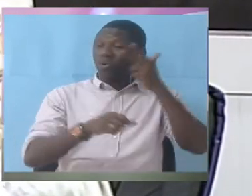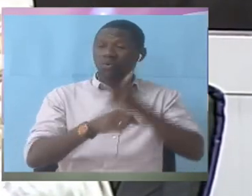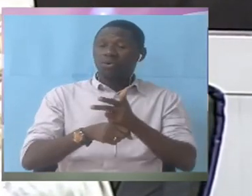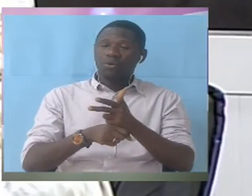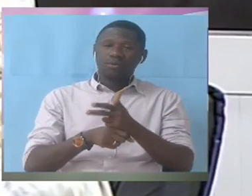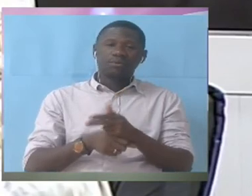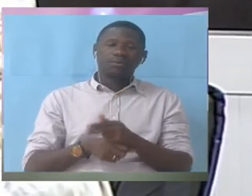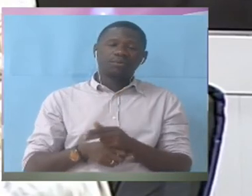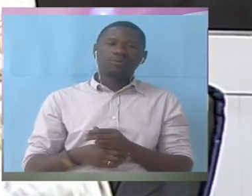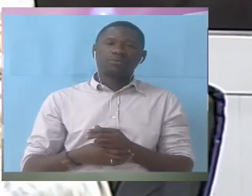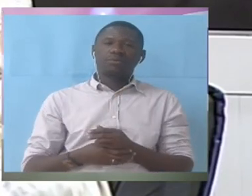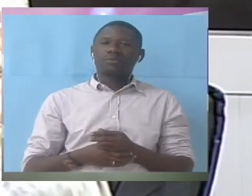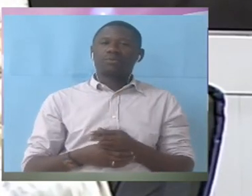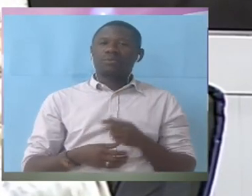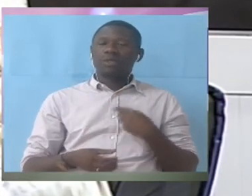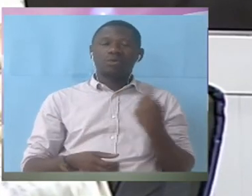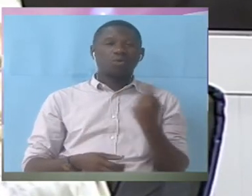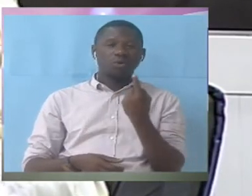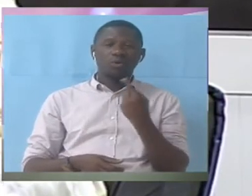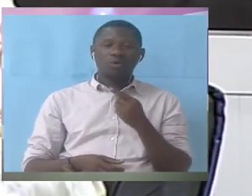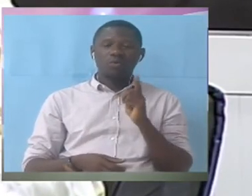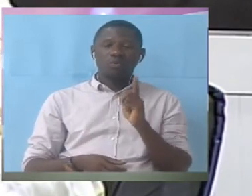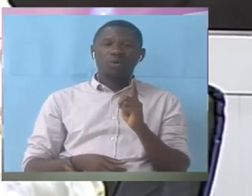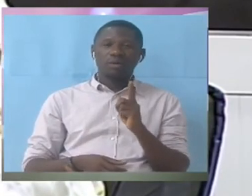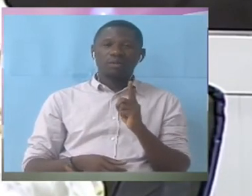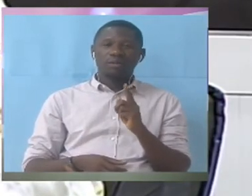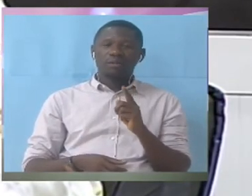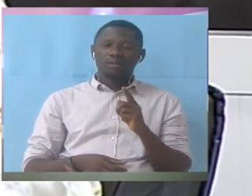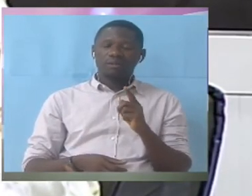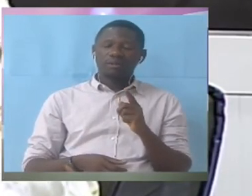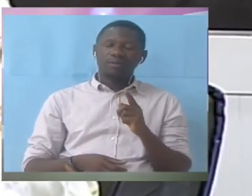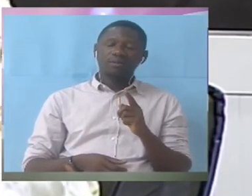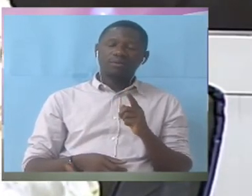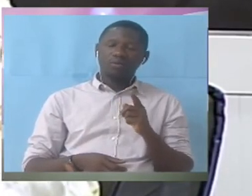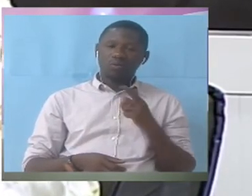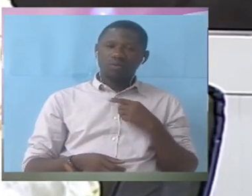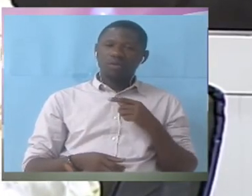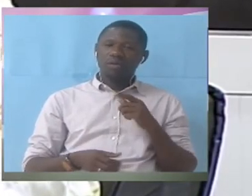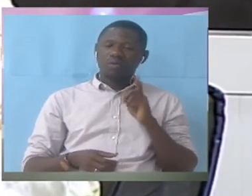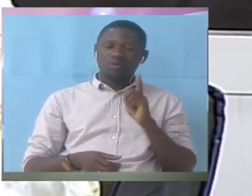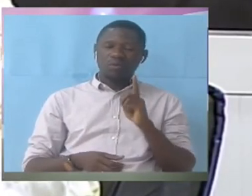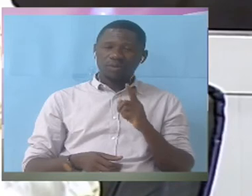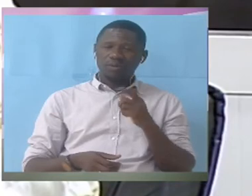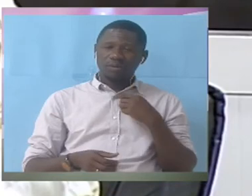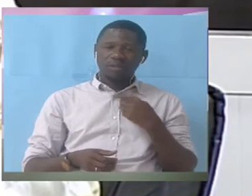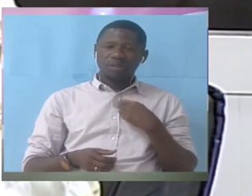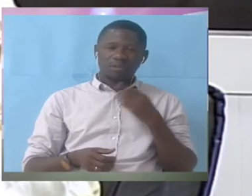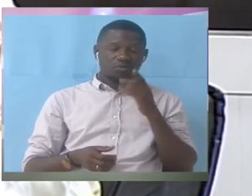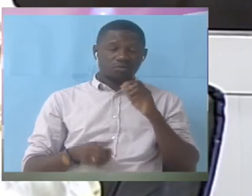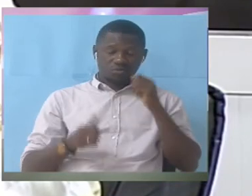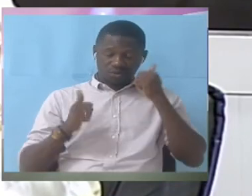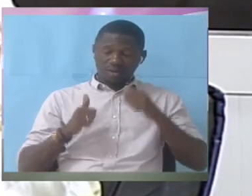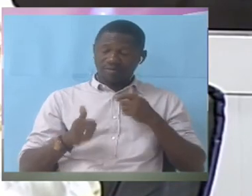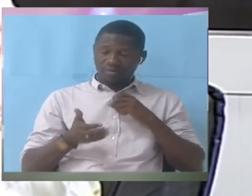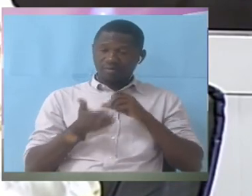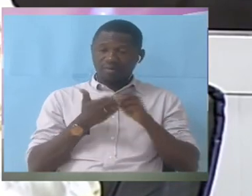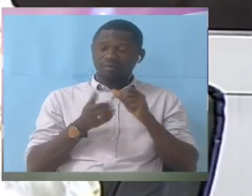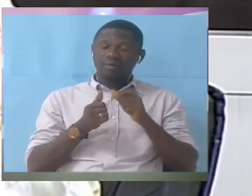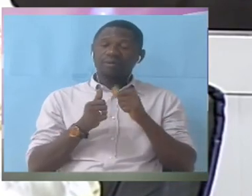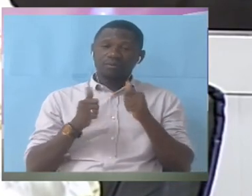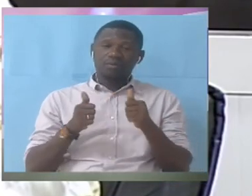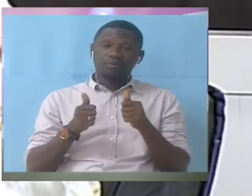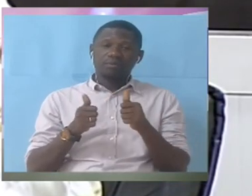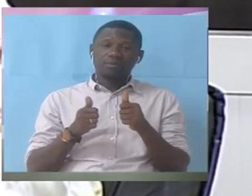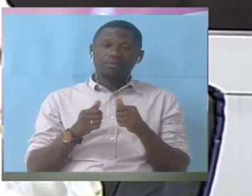Adina bi yépp. There is only one case that's supposed to have been cured. ben nit rek mom lañ wax ne sax xejna wëral nañ ko ci